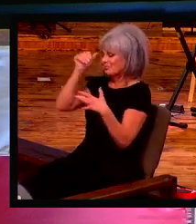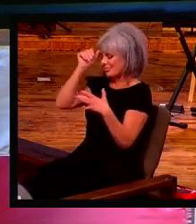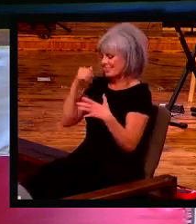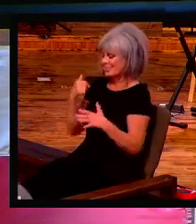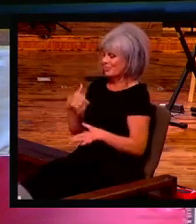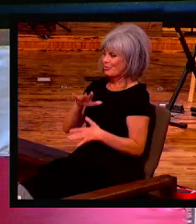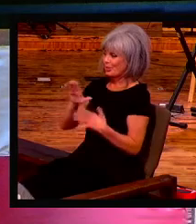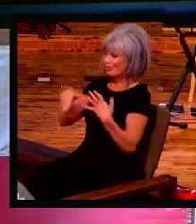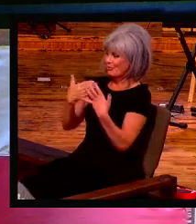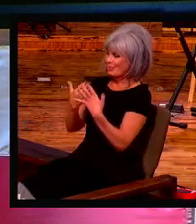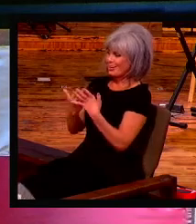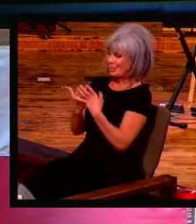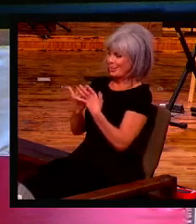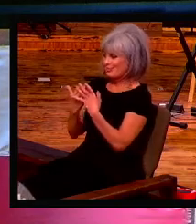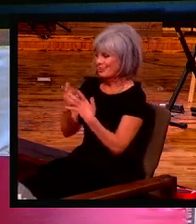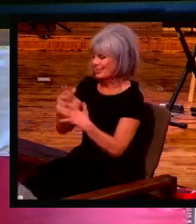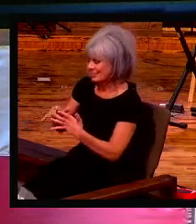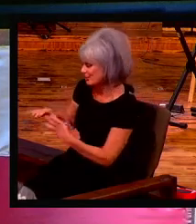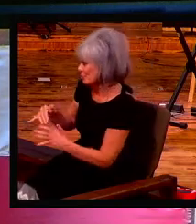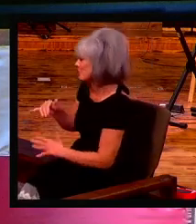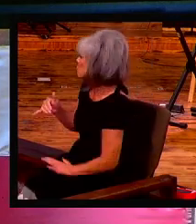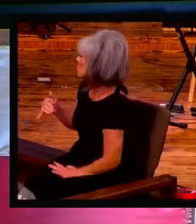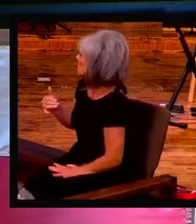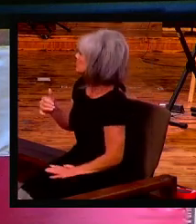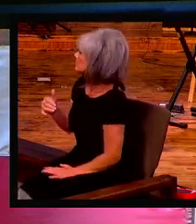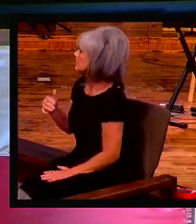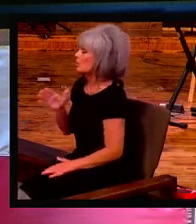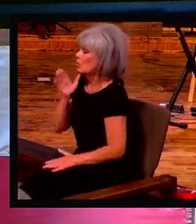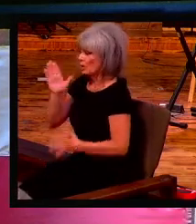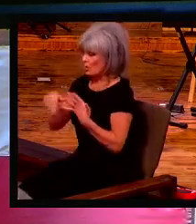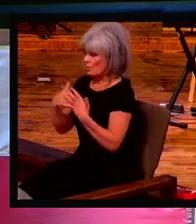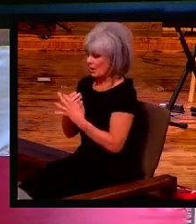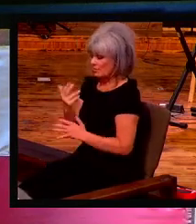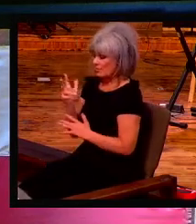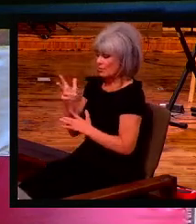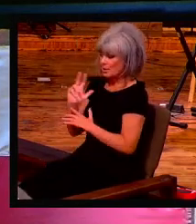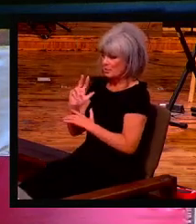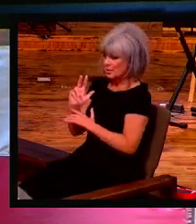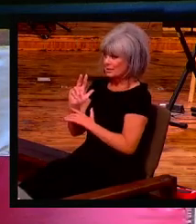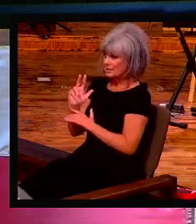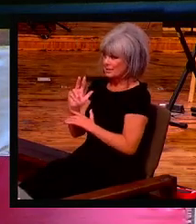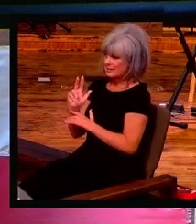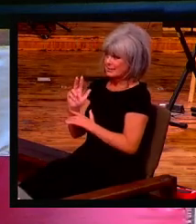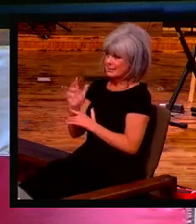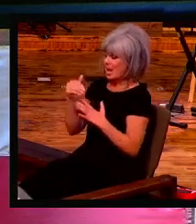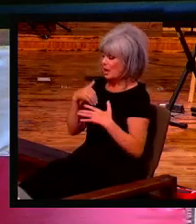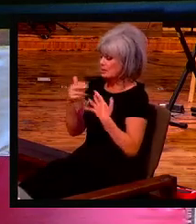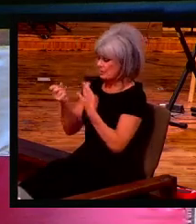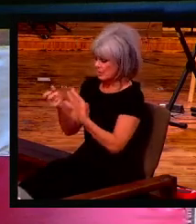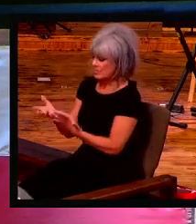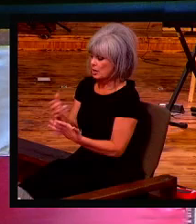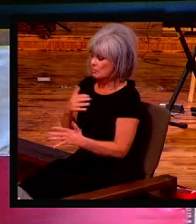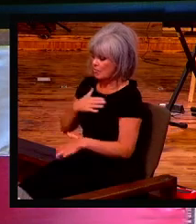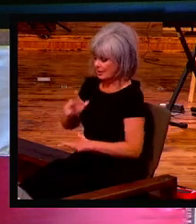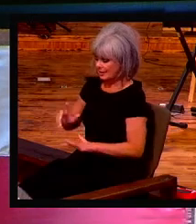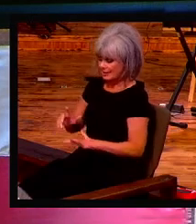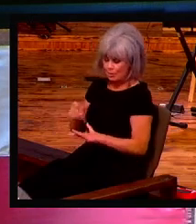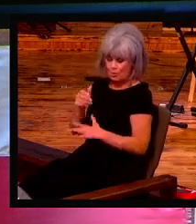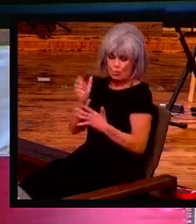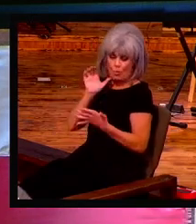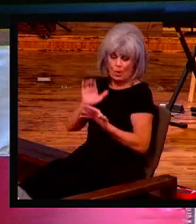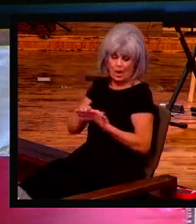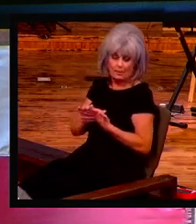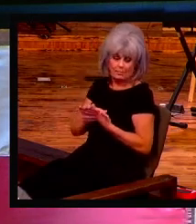We get through the stoplight, answer the phone. I look at the navy. I'm like, hey, we're gonna be there in about 3 minutes. Y'all have labor and delivery? Yes, we have labor and delivery. I'm like, okay, I'll be there in 3 minutes. My wife's in labor right now. Pow!